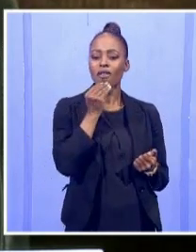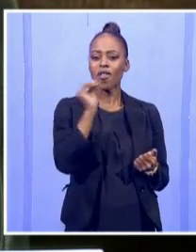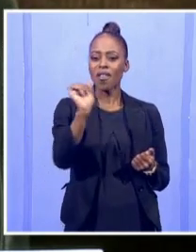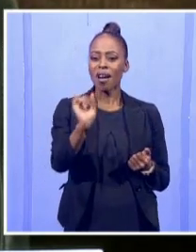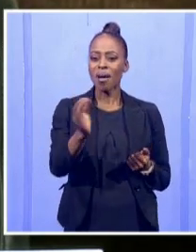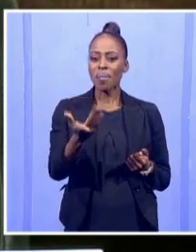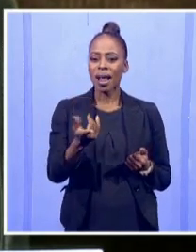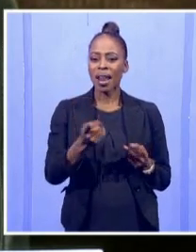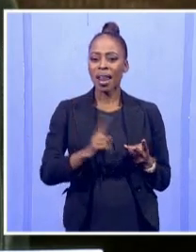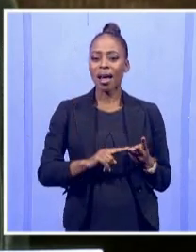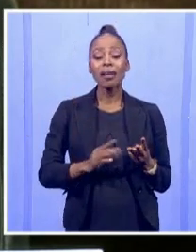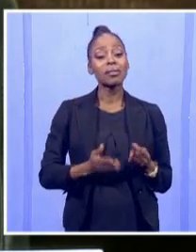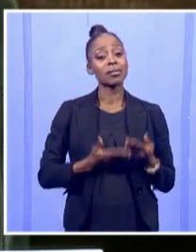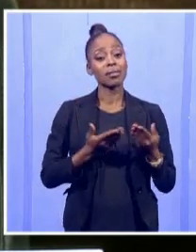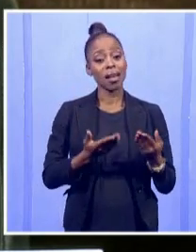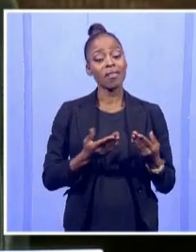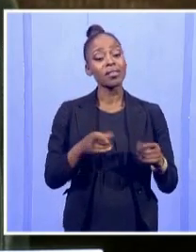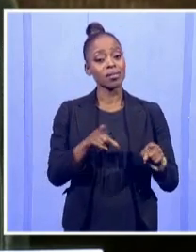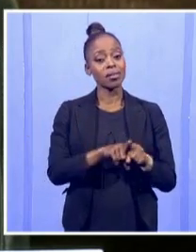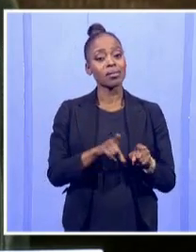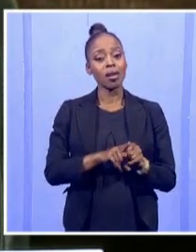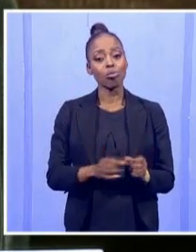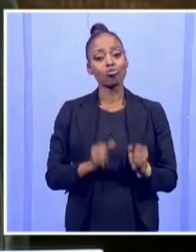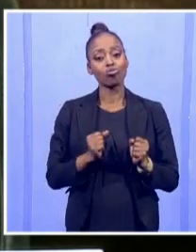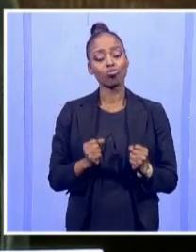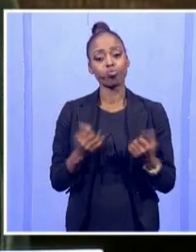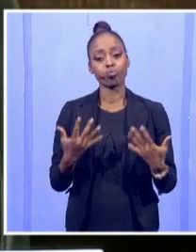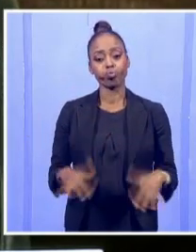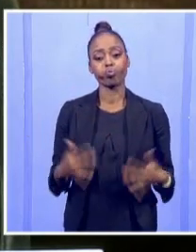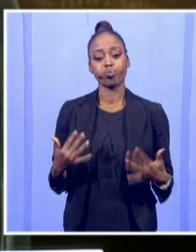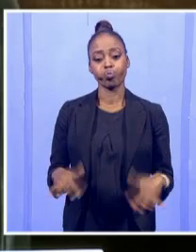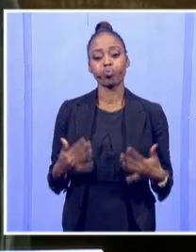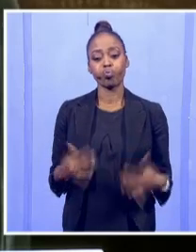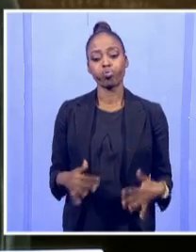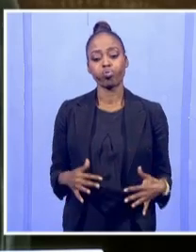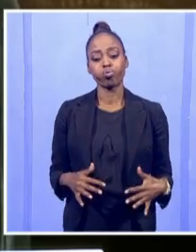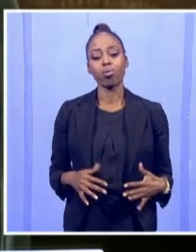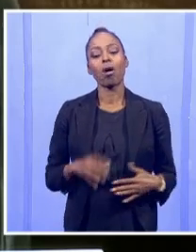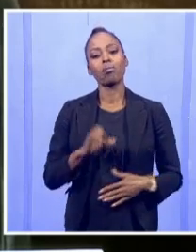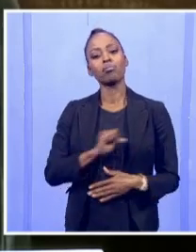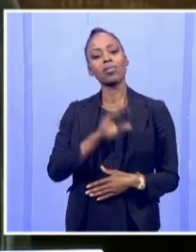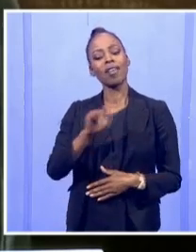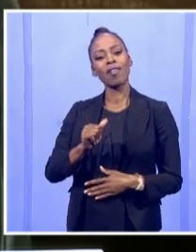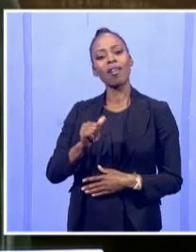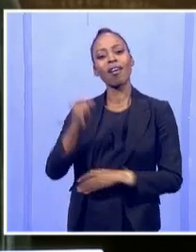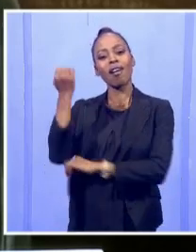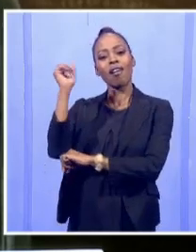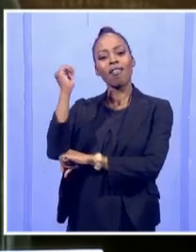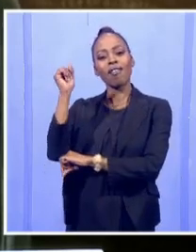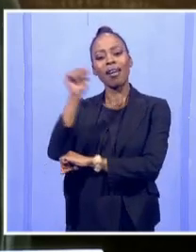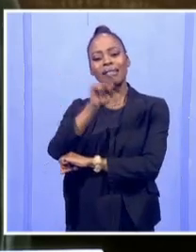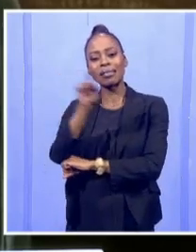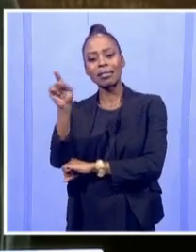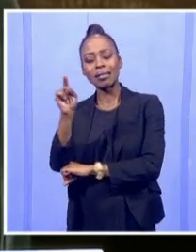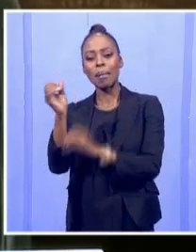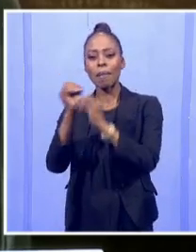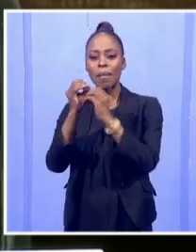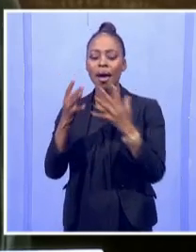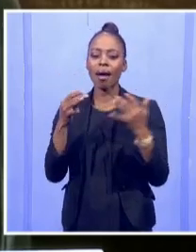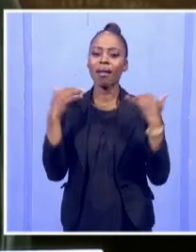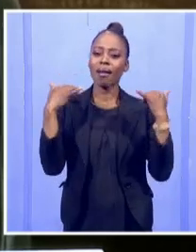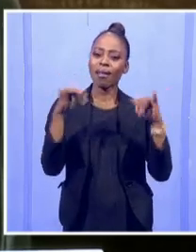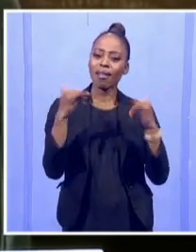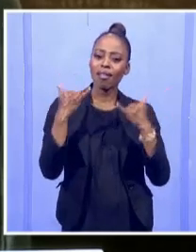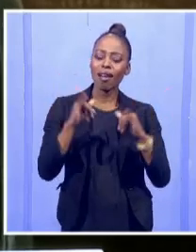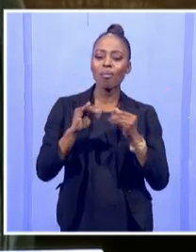service sectors have enormous strengths. South Africa has large firms active in entertainment, in